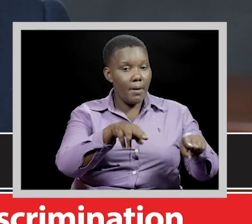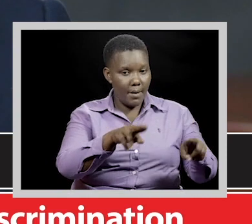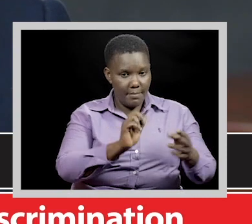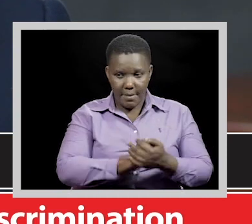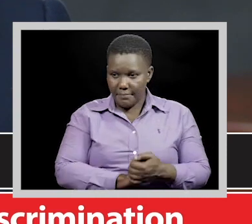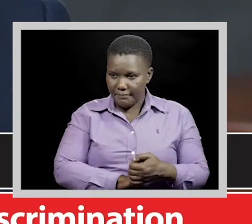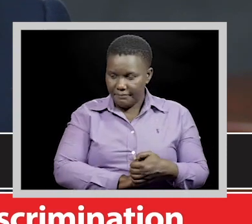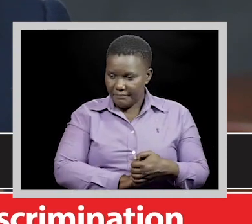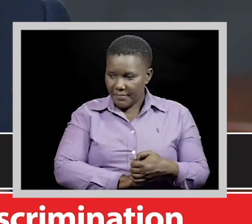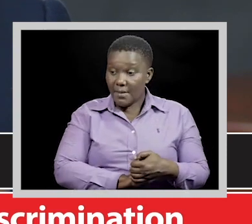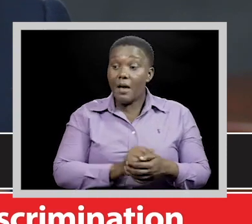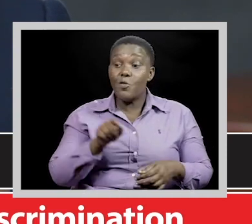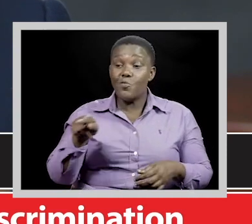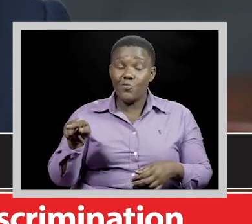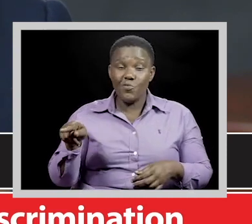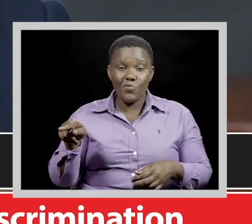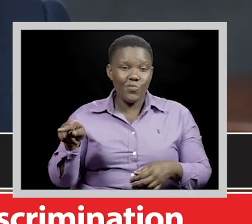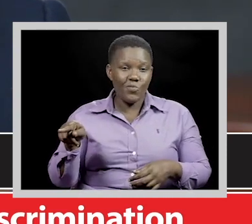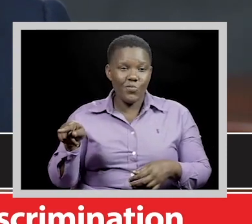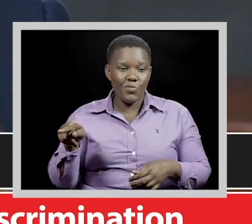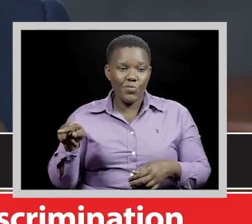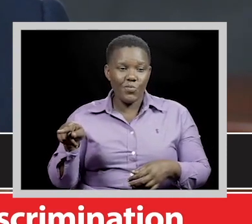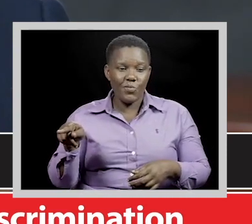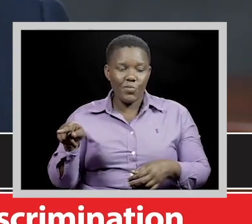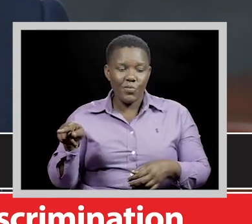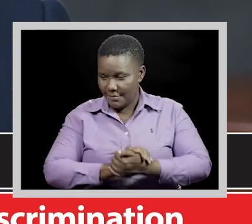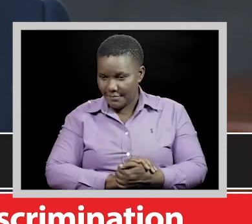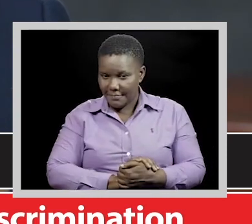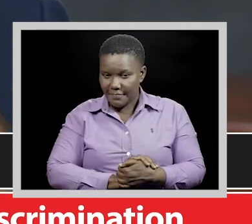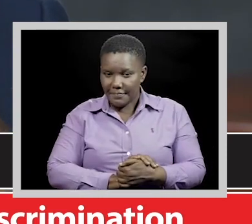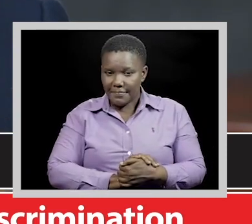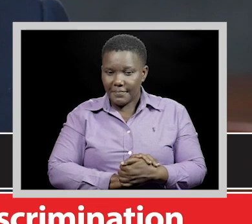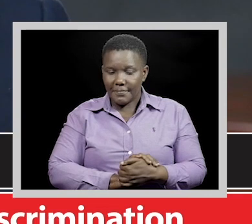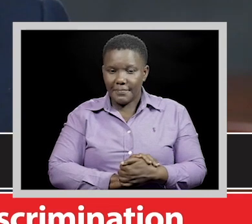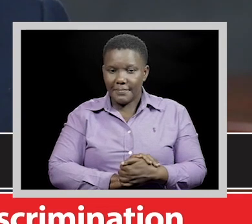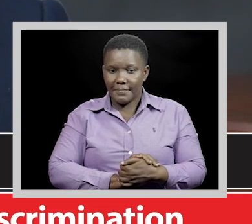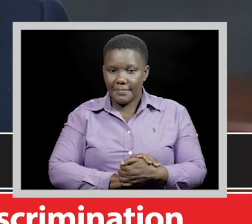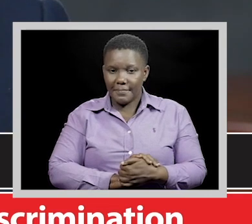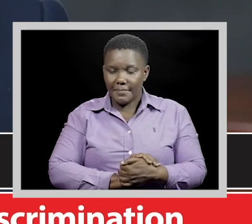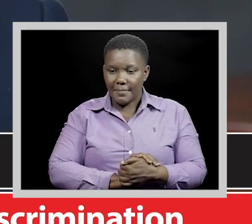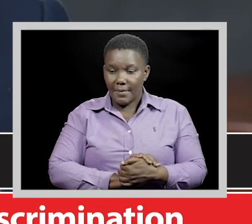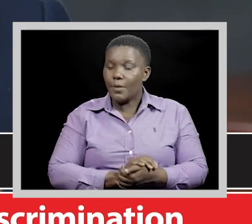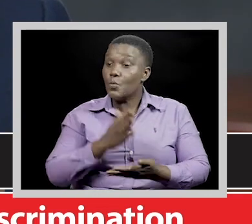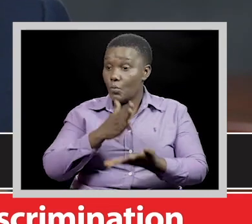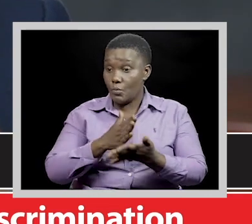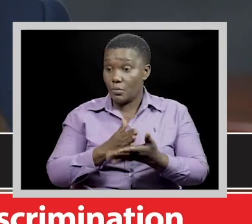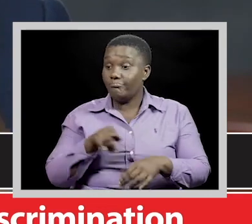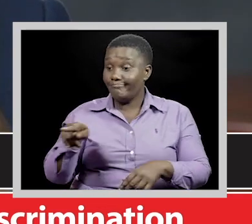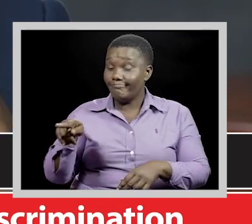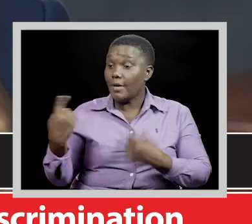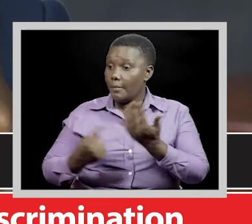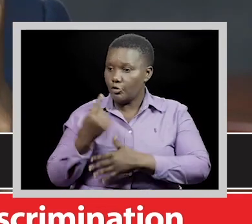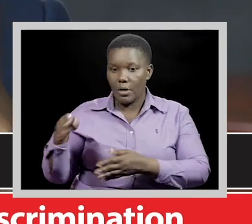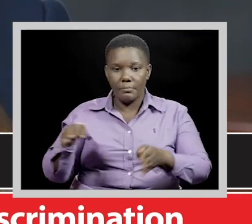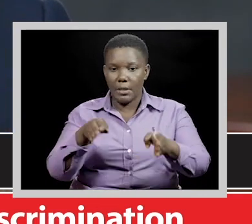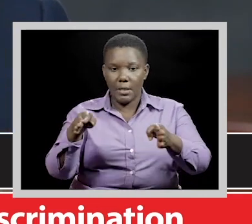court and happens that he is the so-called street children, as we have them, by the fact